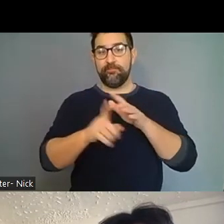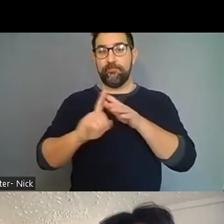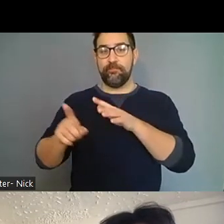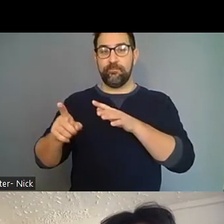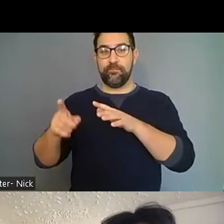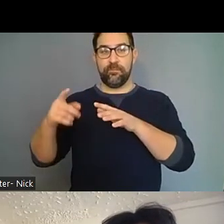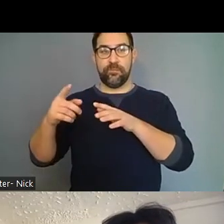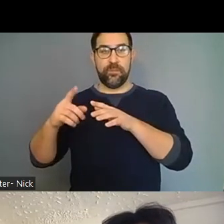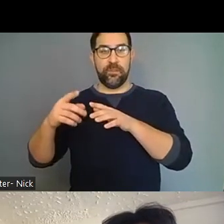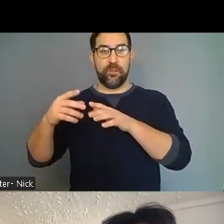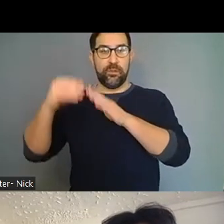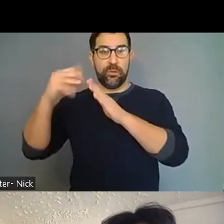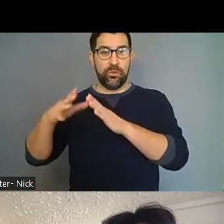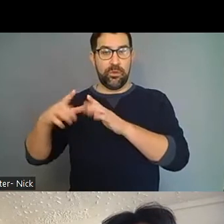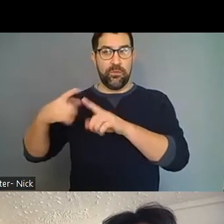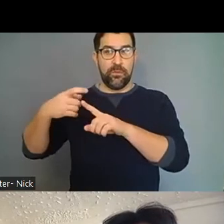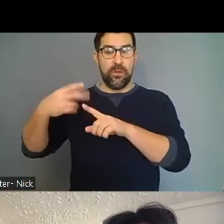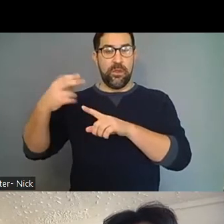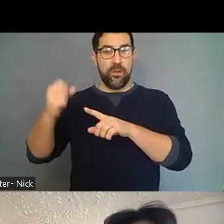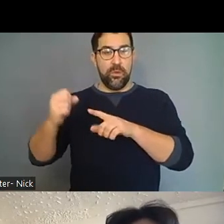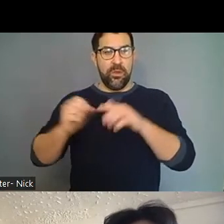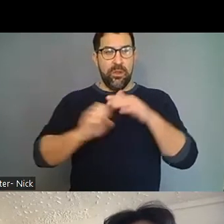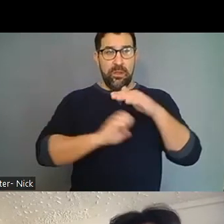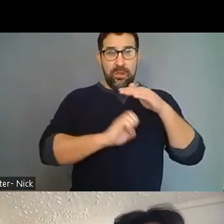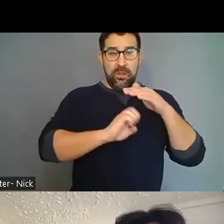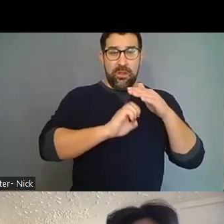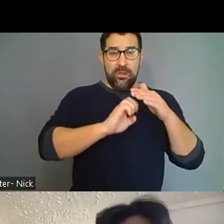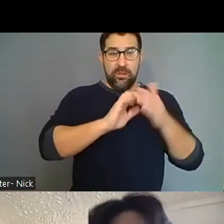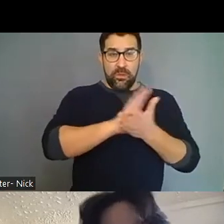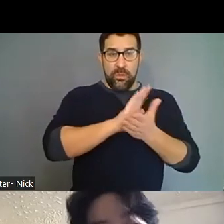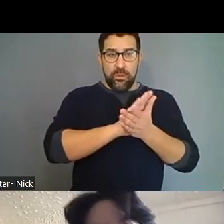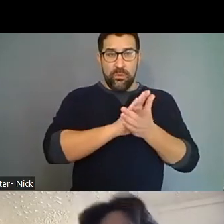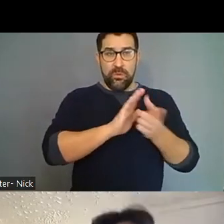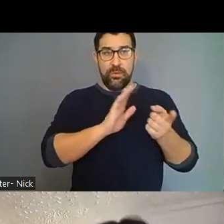high schools and also middle schools, and I believe there was an elementary school who walked.